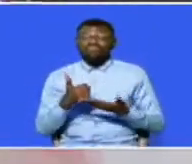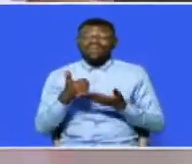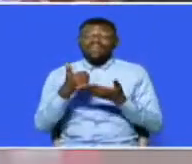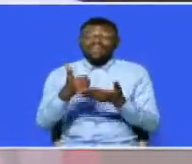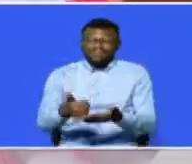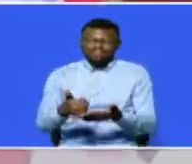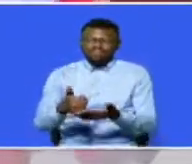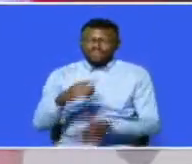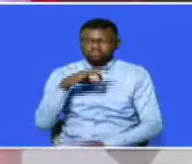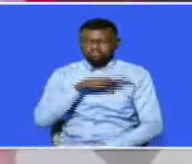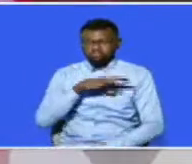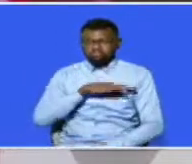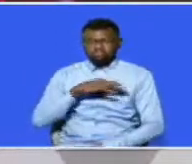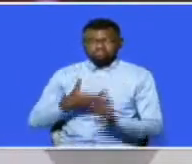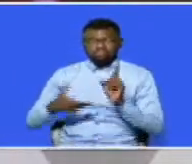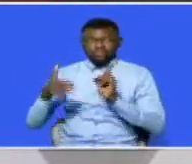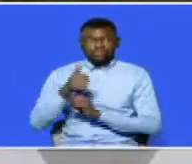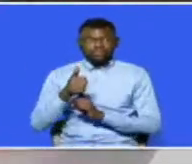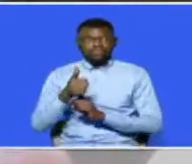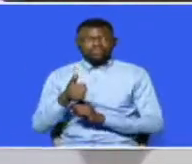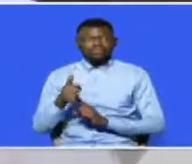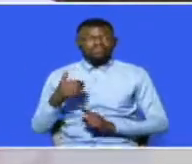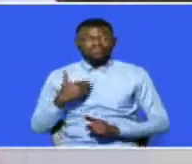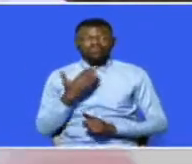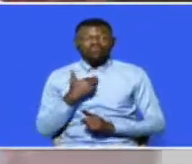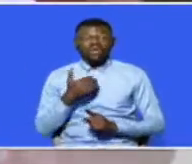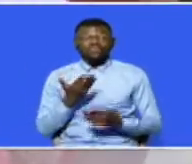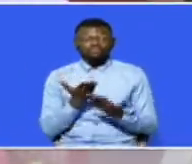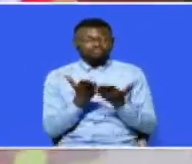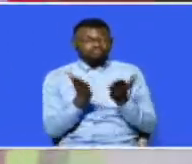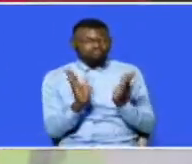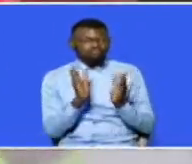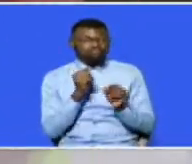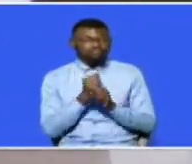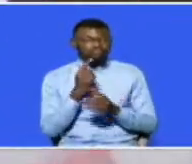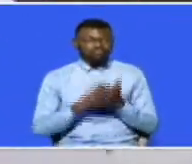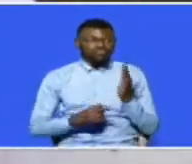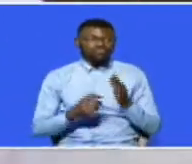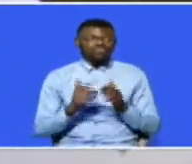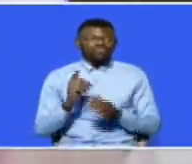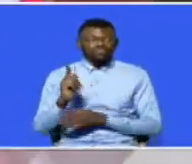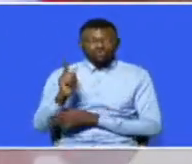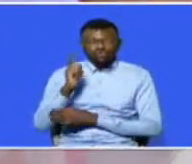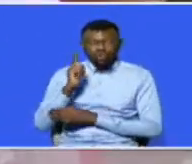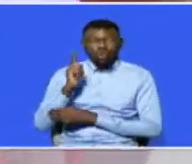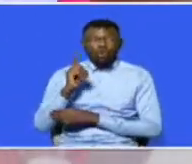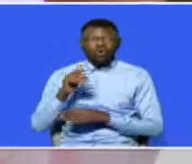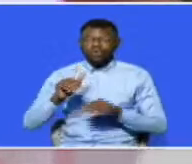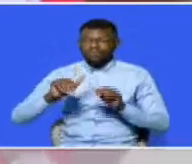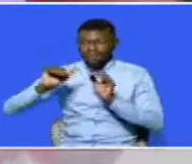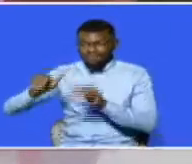returns. Mimi nataka nishikilie wakulima wetu, nibadilishe sheria ya kilimo.